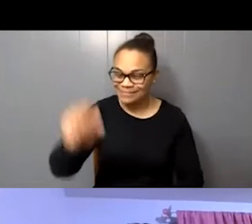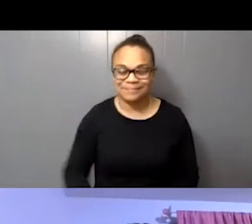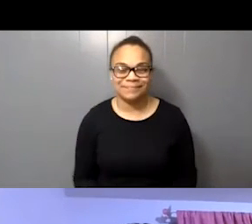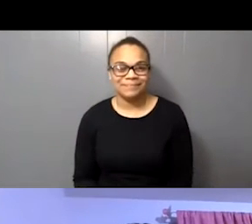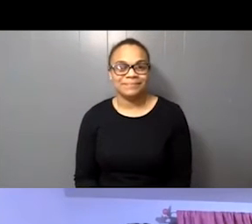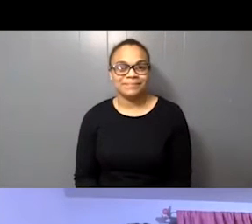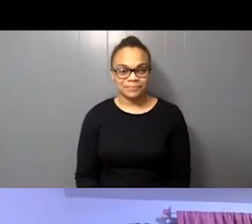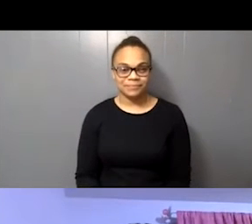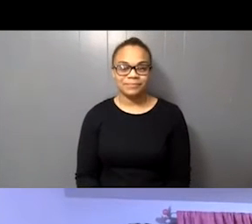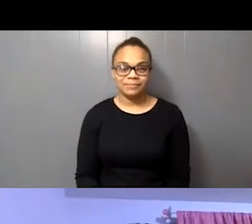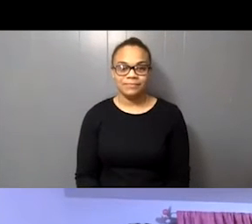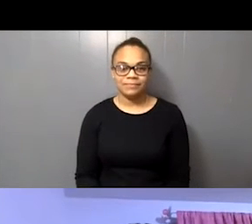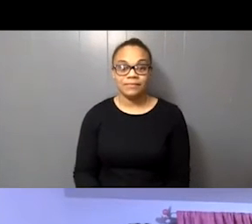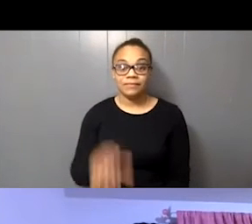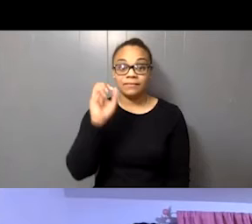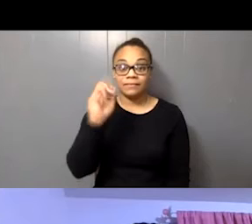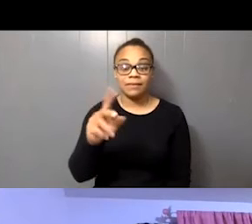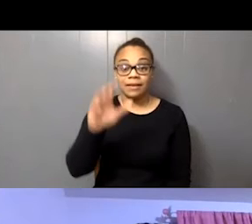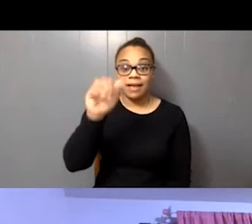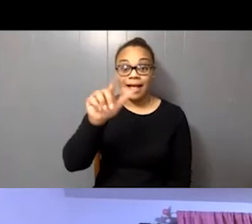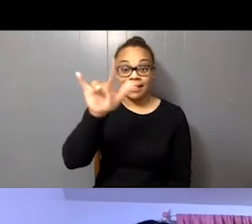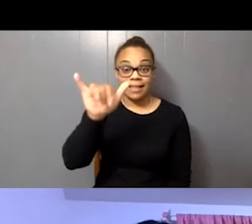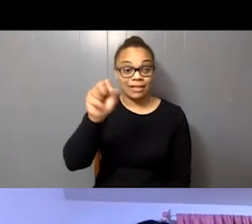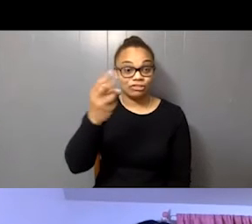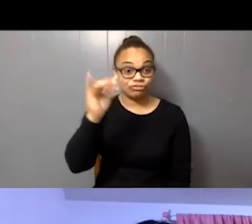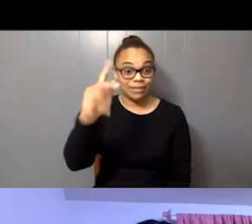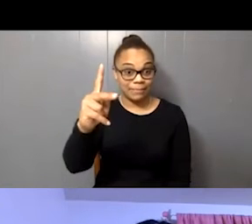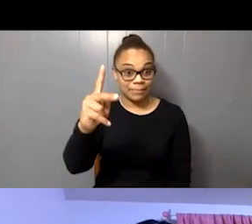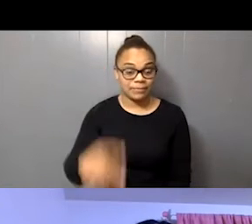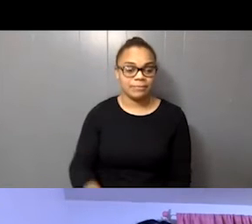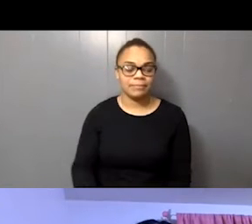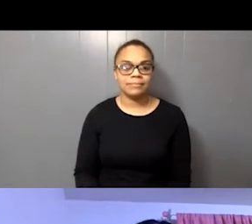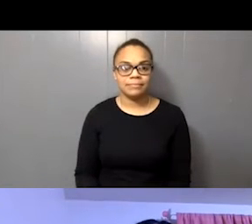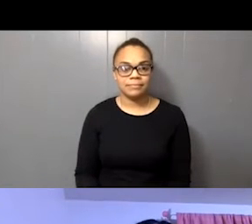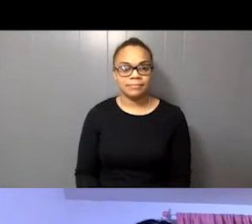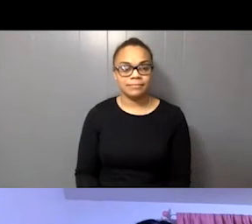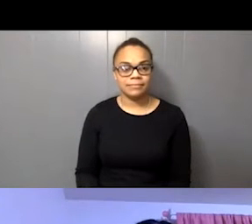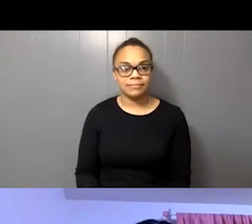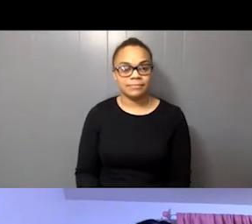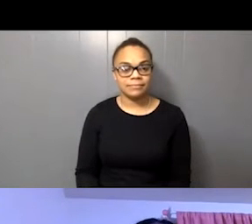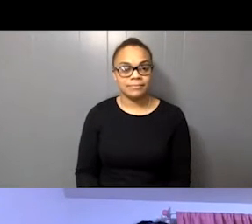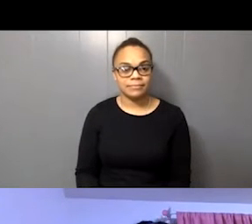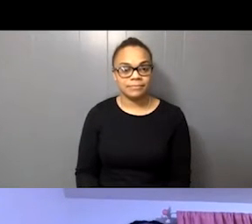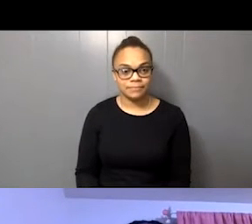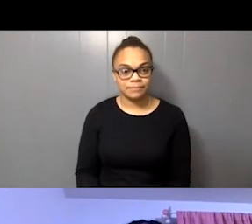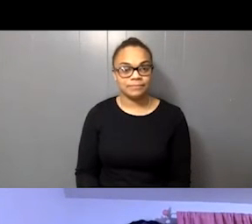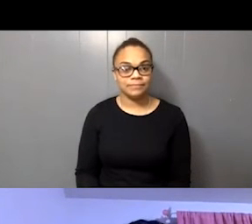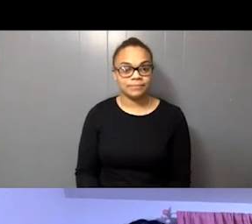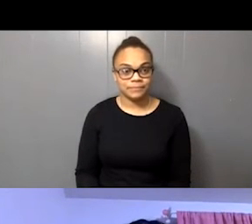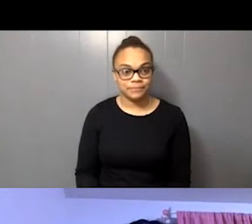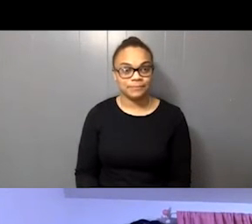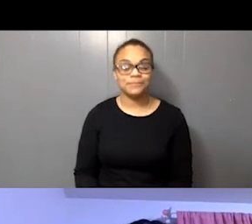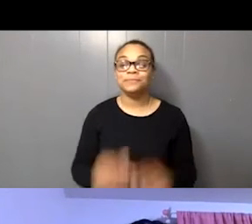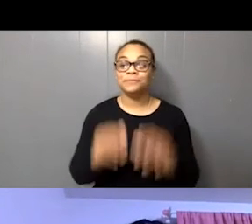So allyship. Go on to the next slide. Oh, right. The